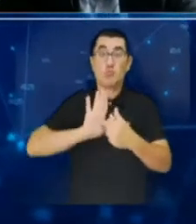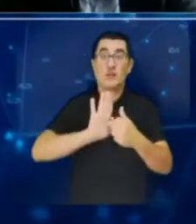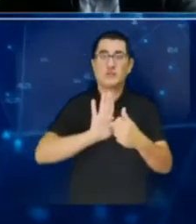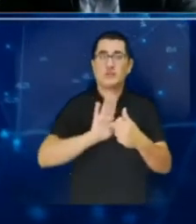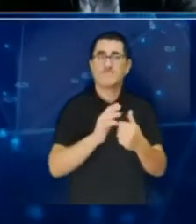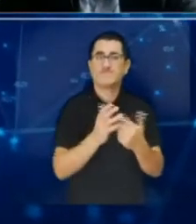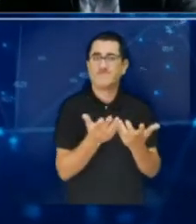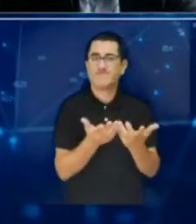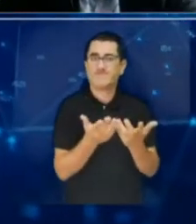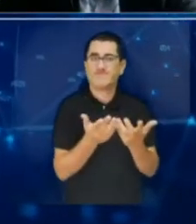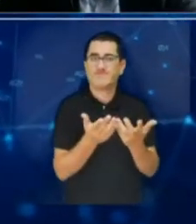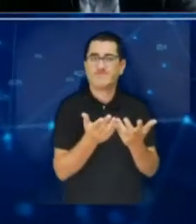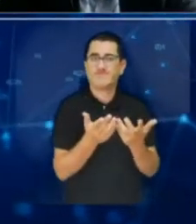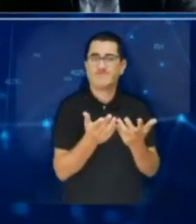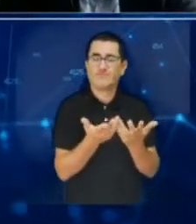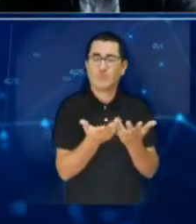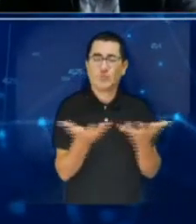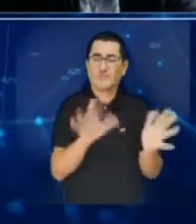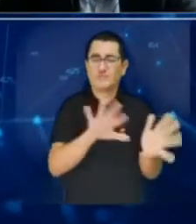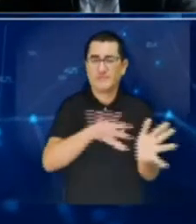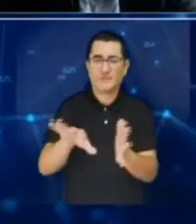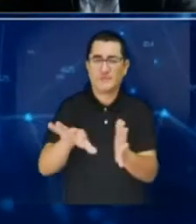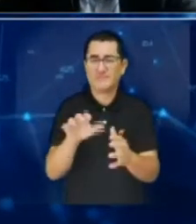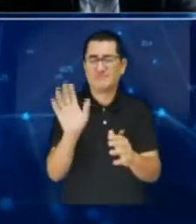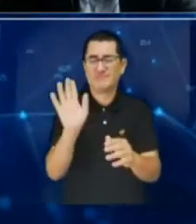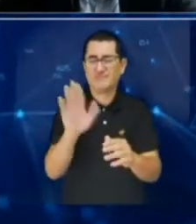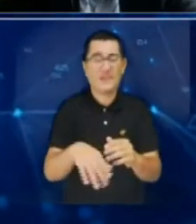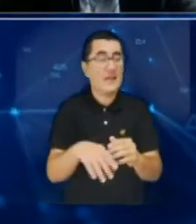establishing, yeah, next slide, please.